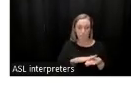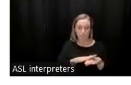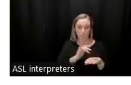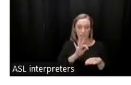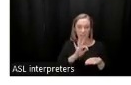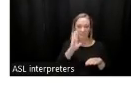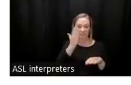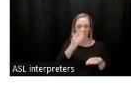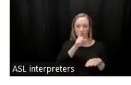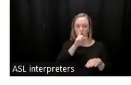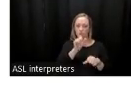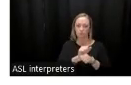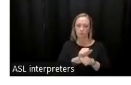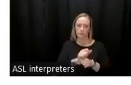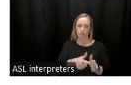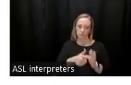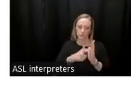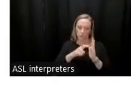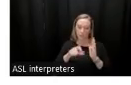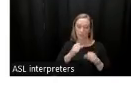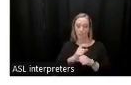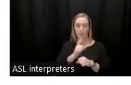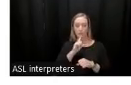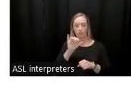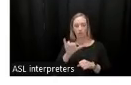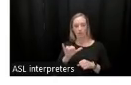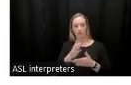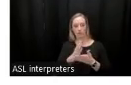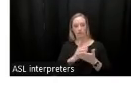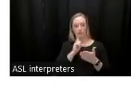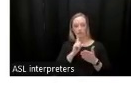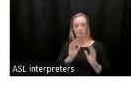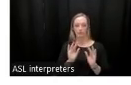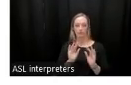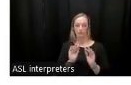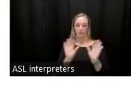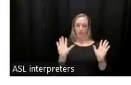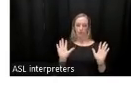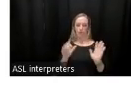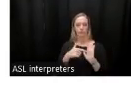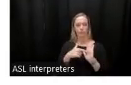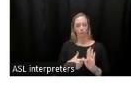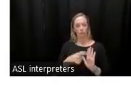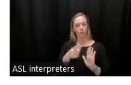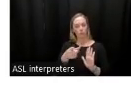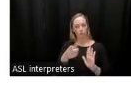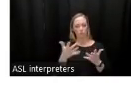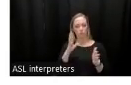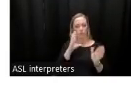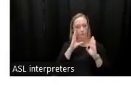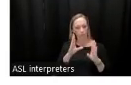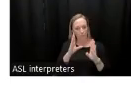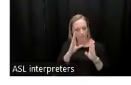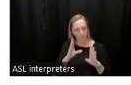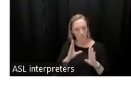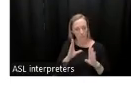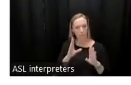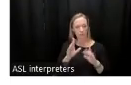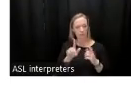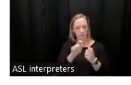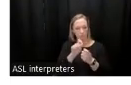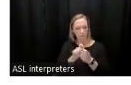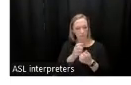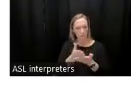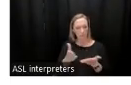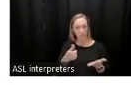need. So make sure that part is really well polished, and it shows that you're paying attention to a specific thing